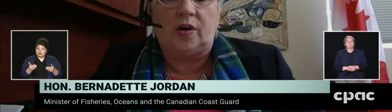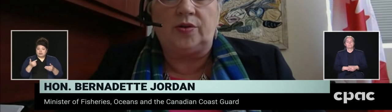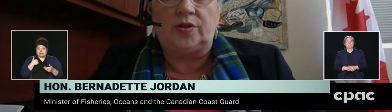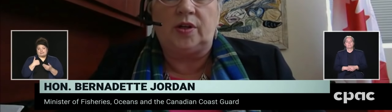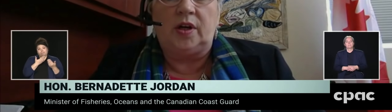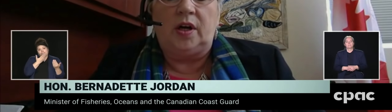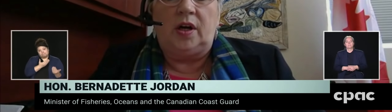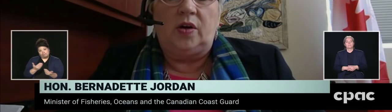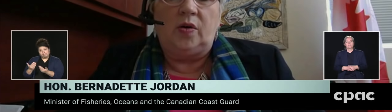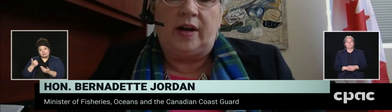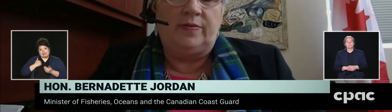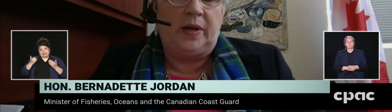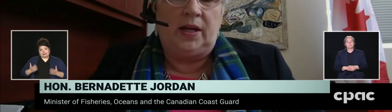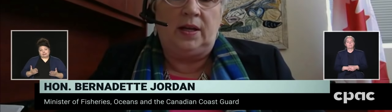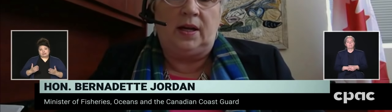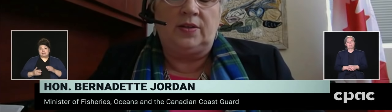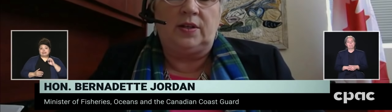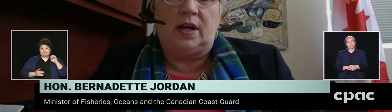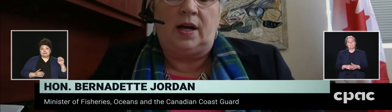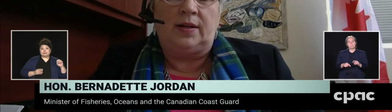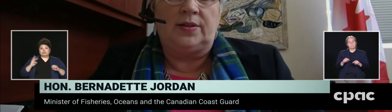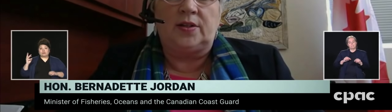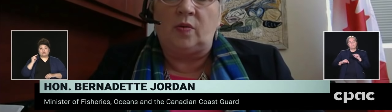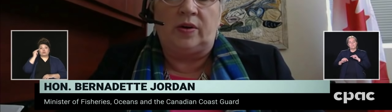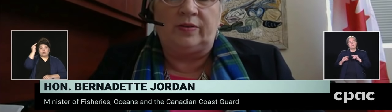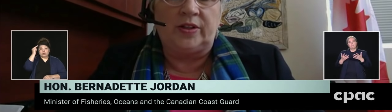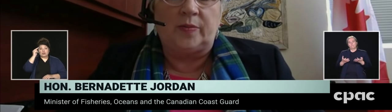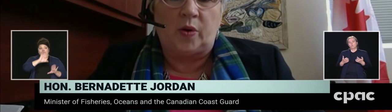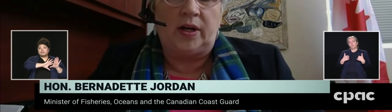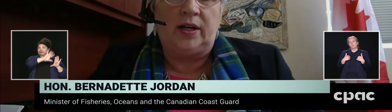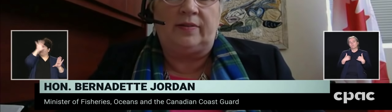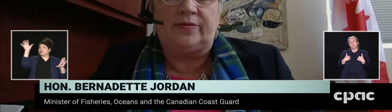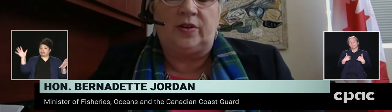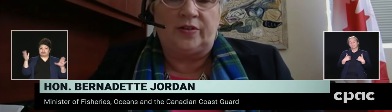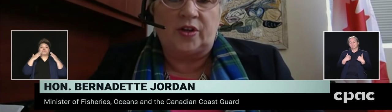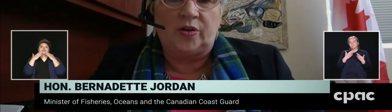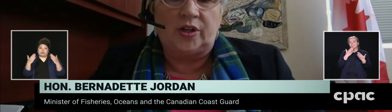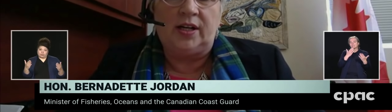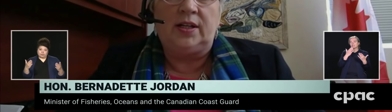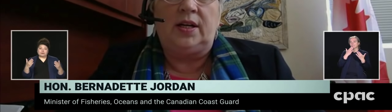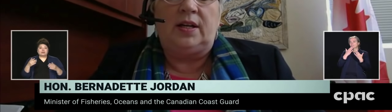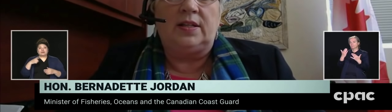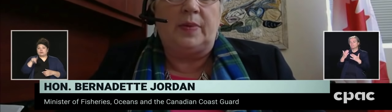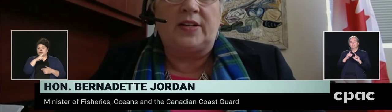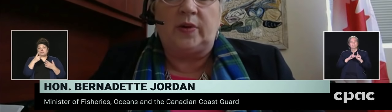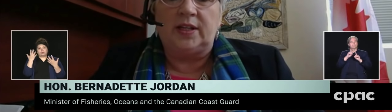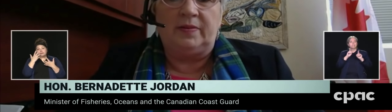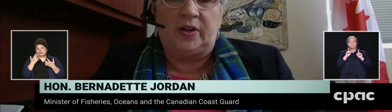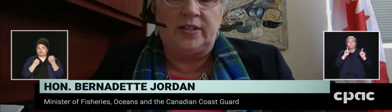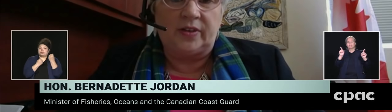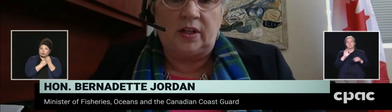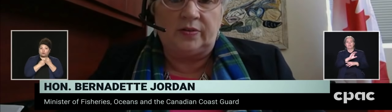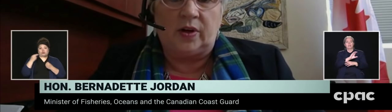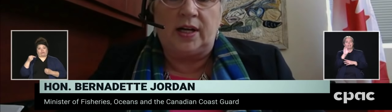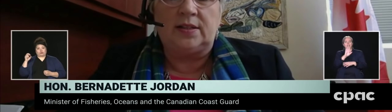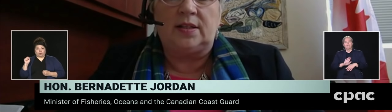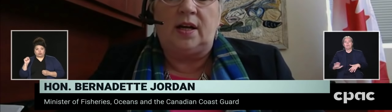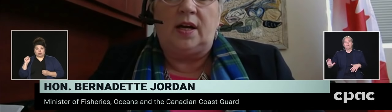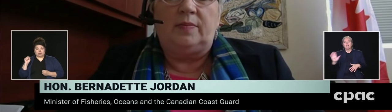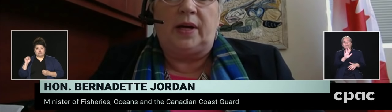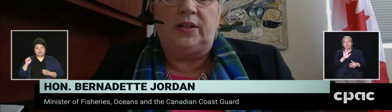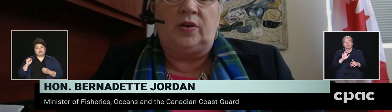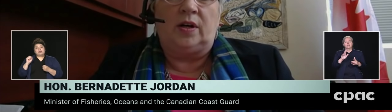coast to coast who have been so wonderfully supporting of Nova Scotia. This past week has been very difficult for